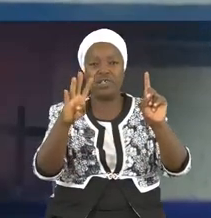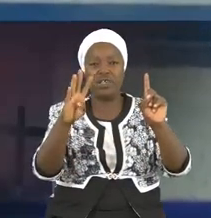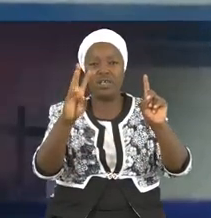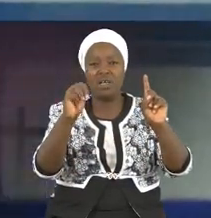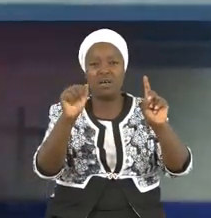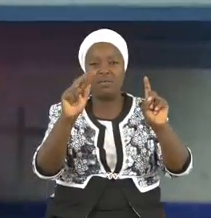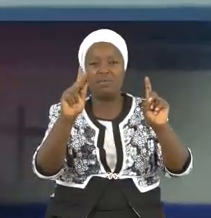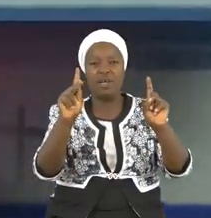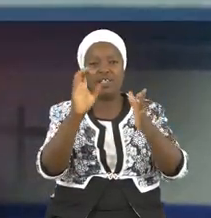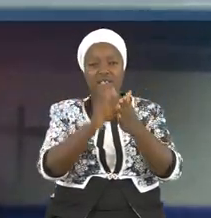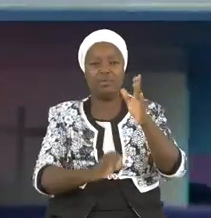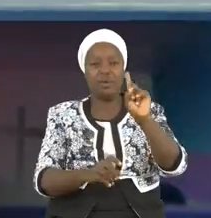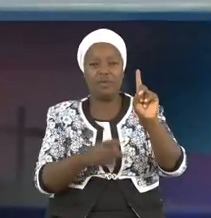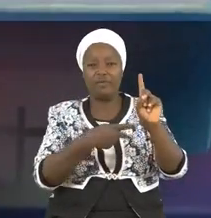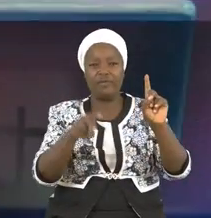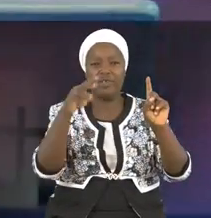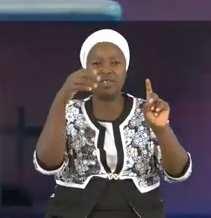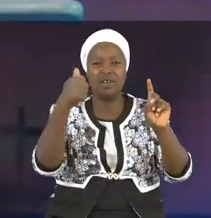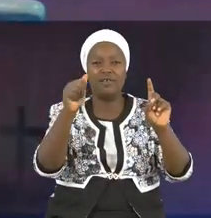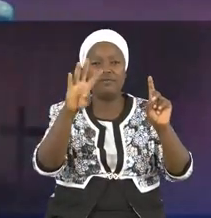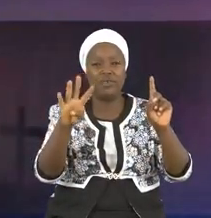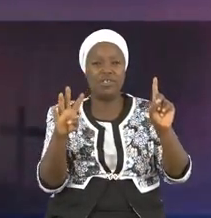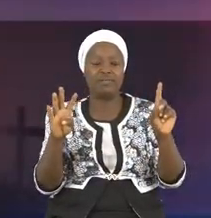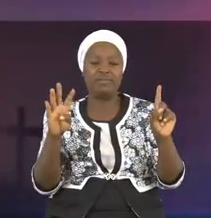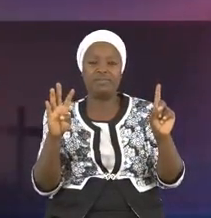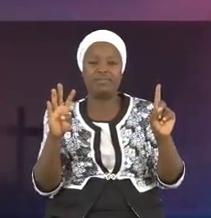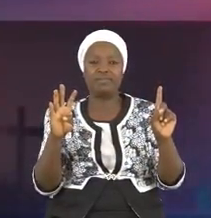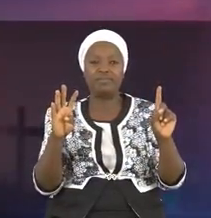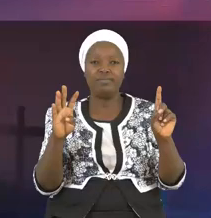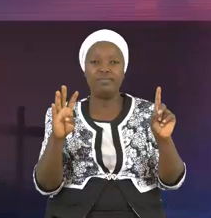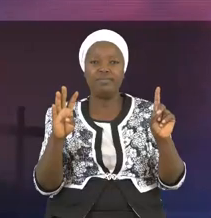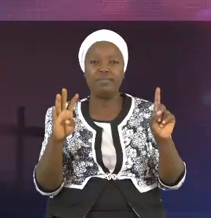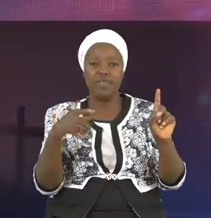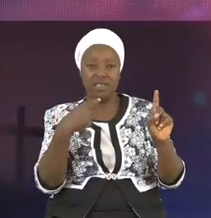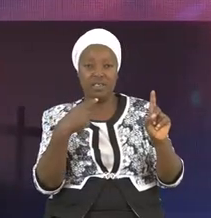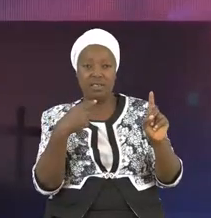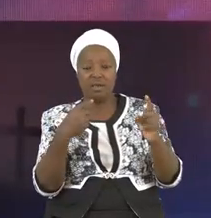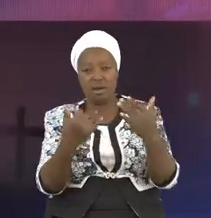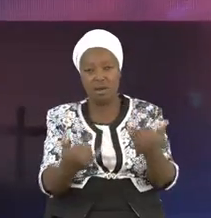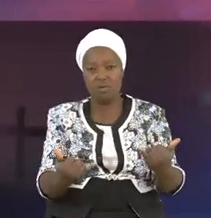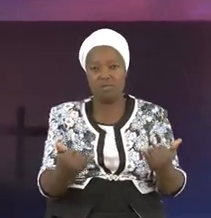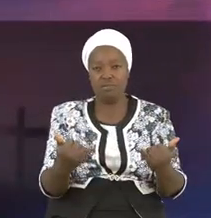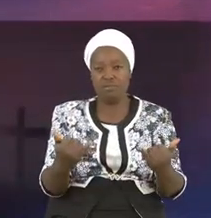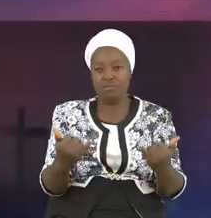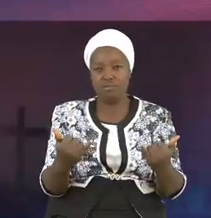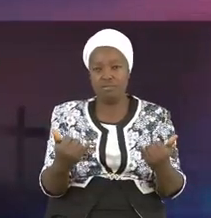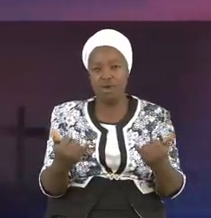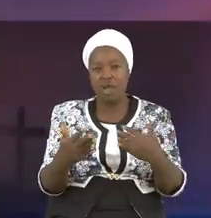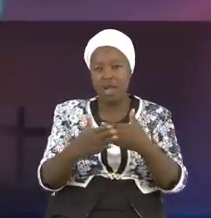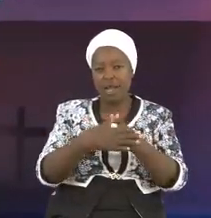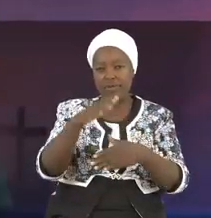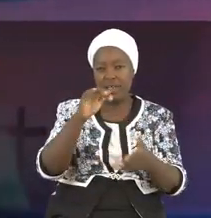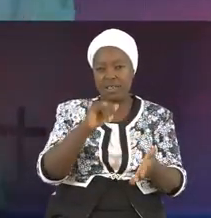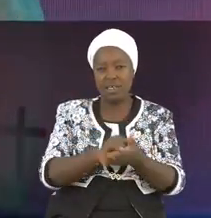1, I'm reading from verse 14. It says, "Now, after that John